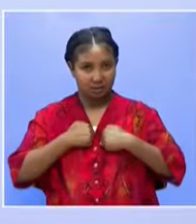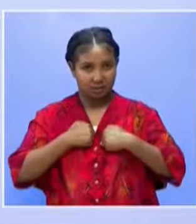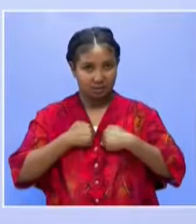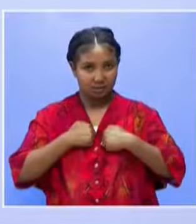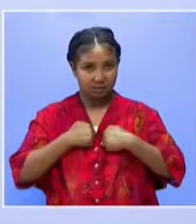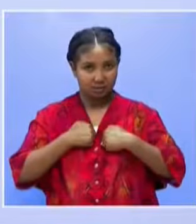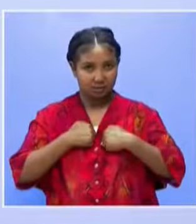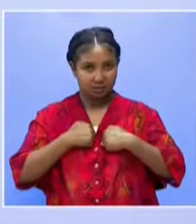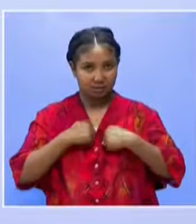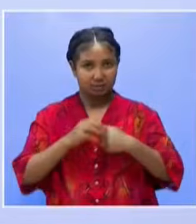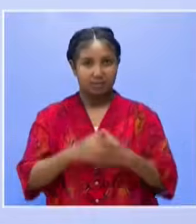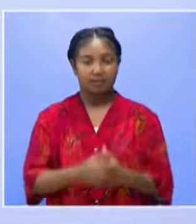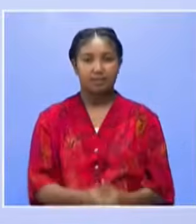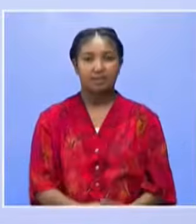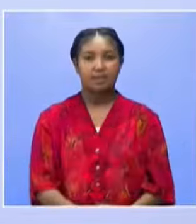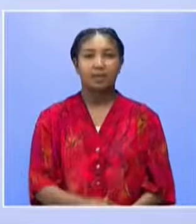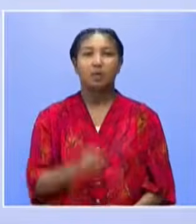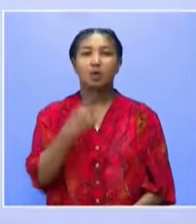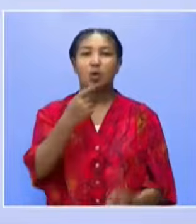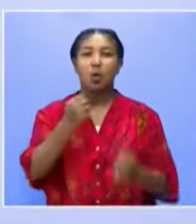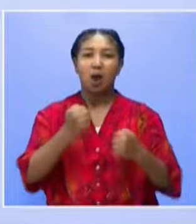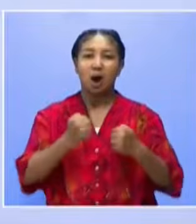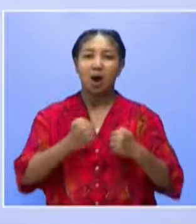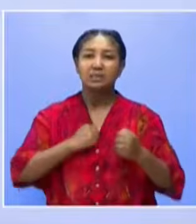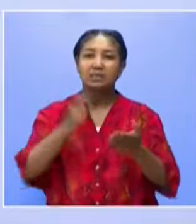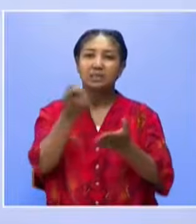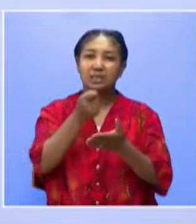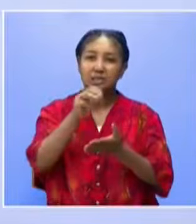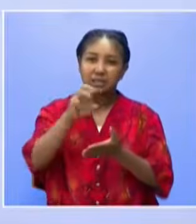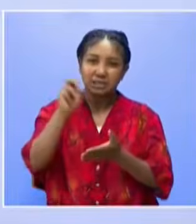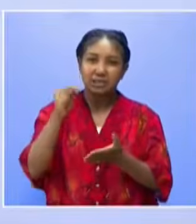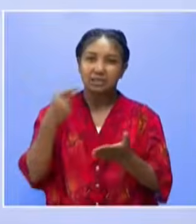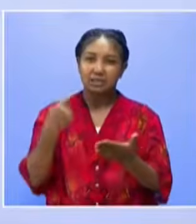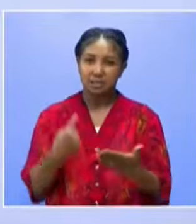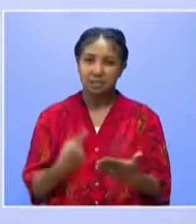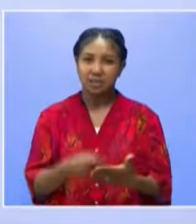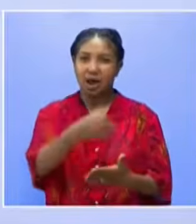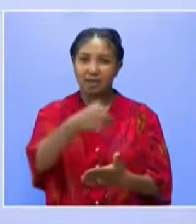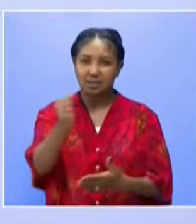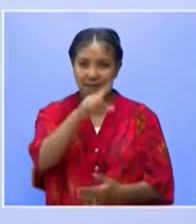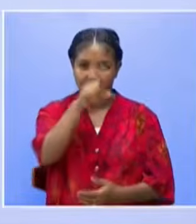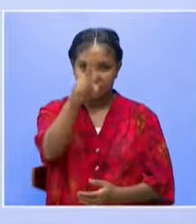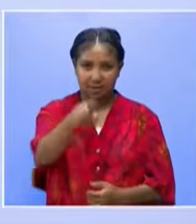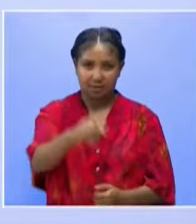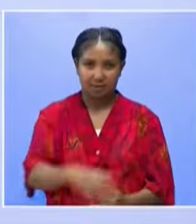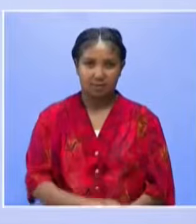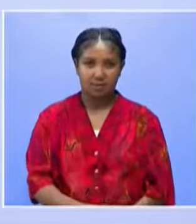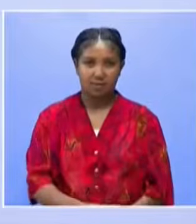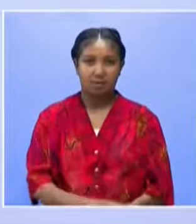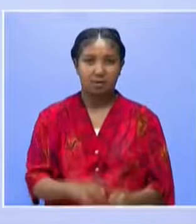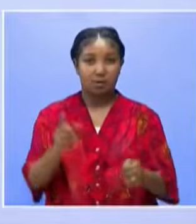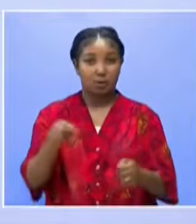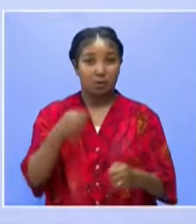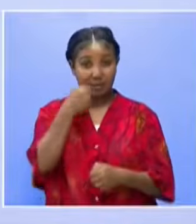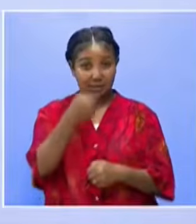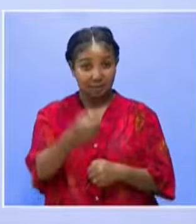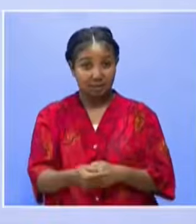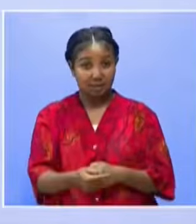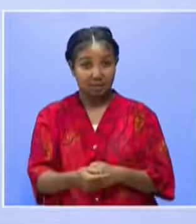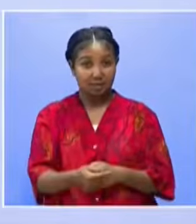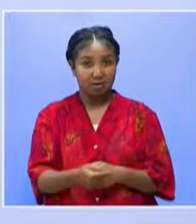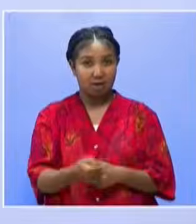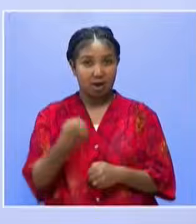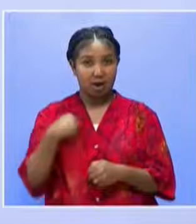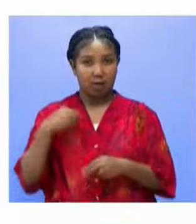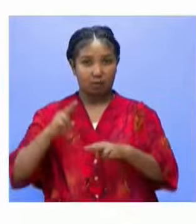have. Who has written these assignments? When I said, just I